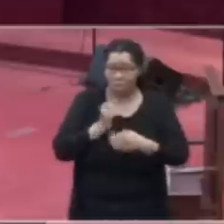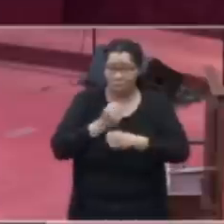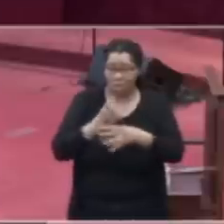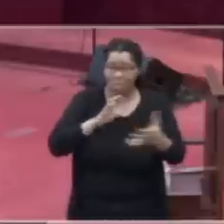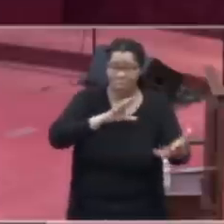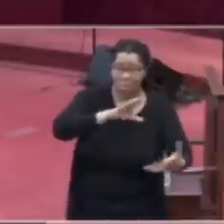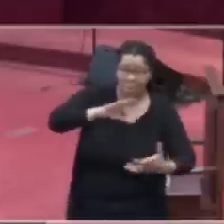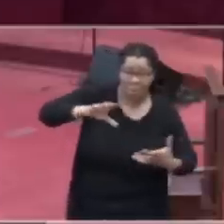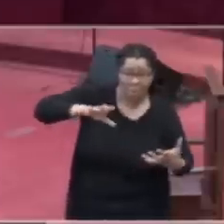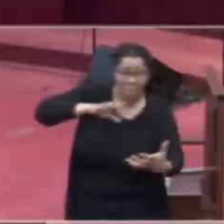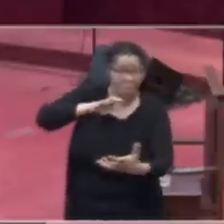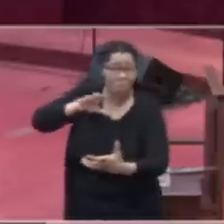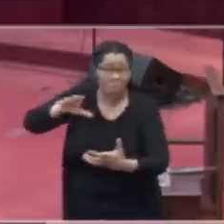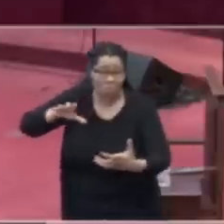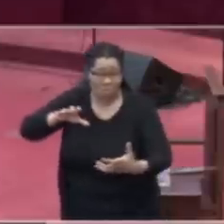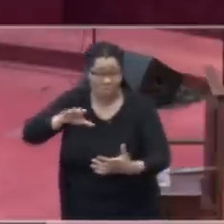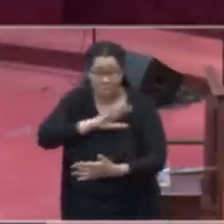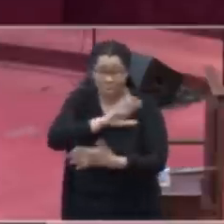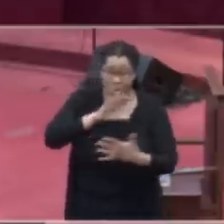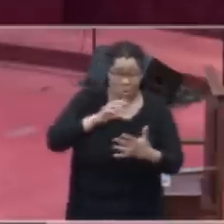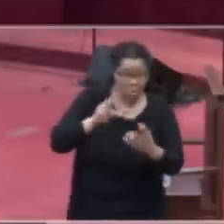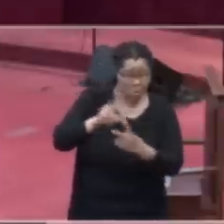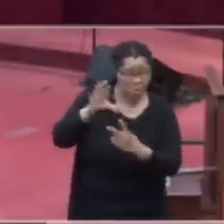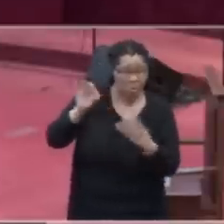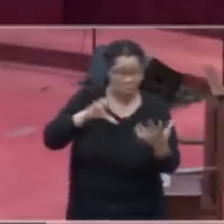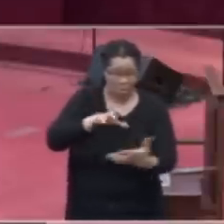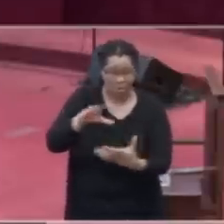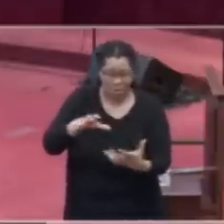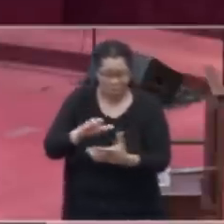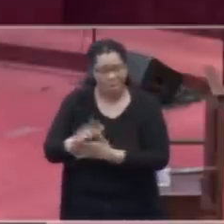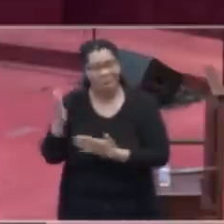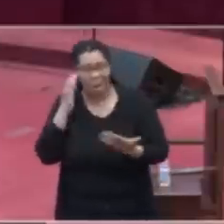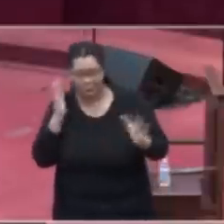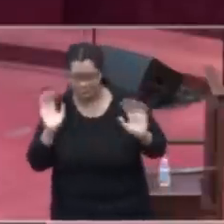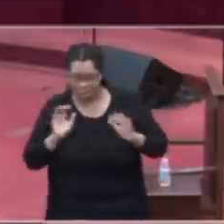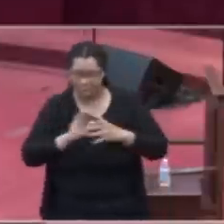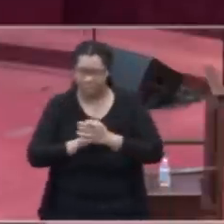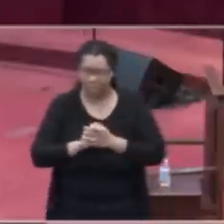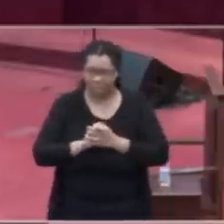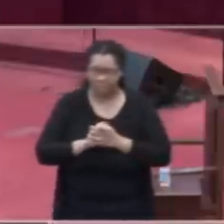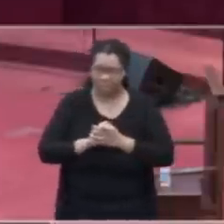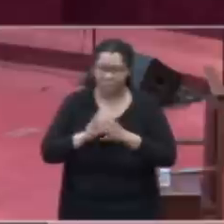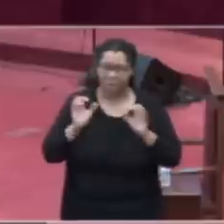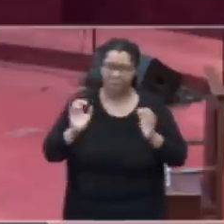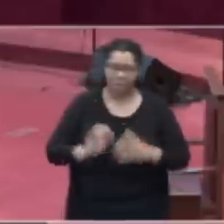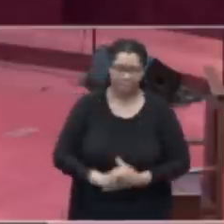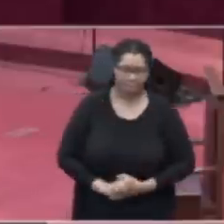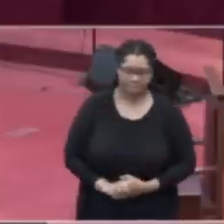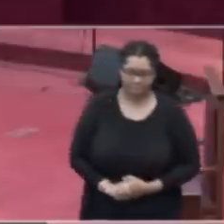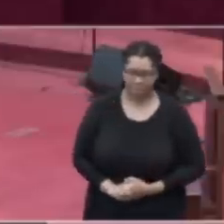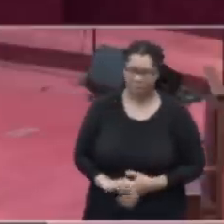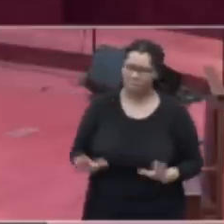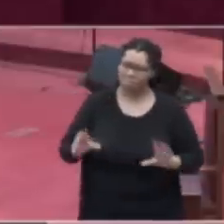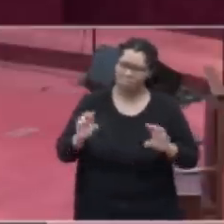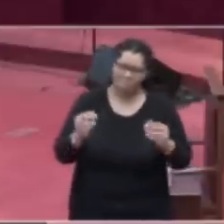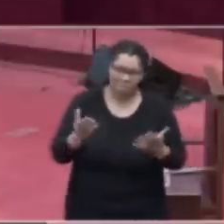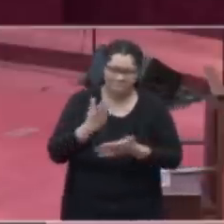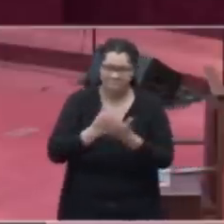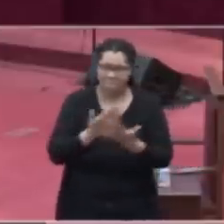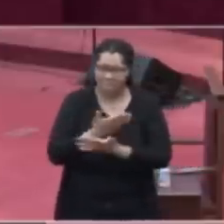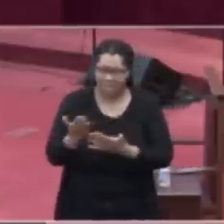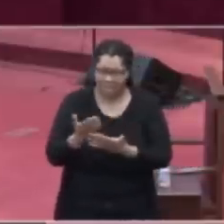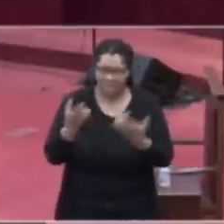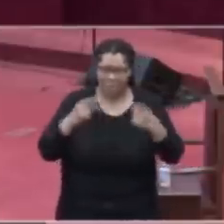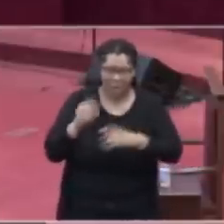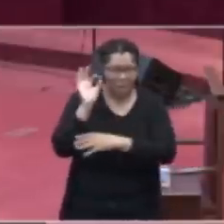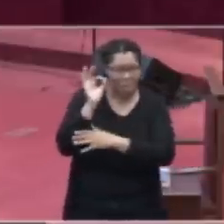your choices. Come on, I know I'm getting long. No, it's just because stuff comes while I'm